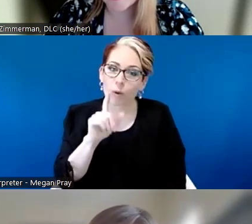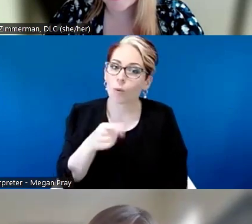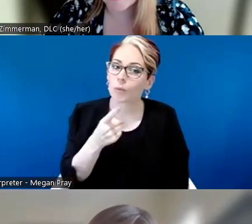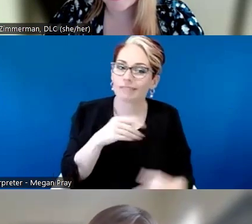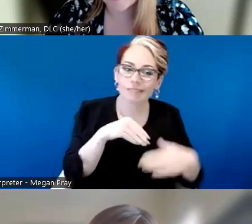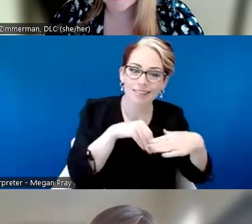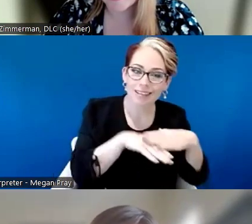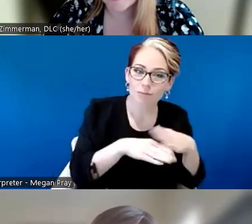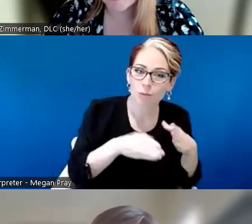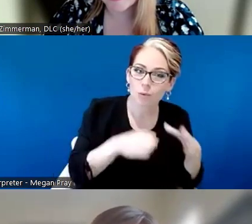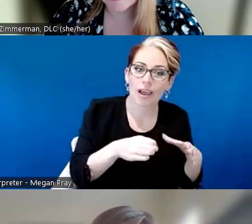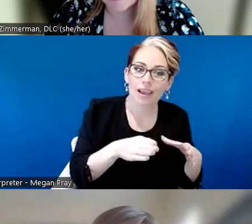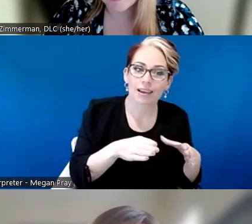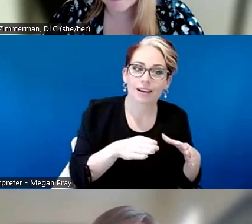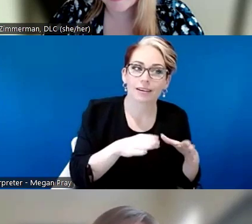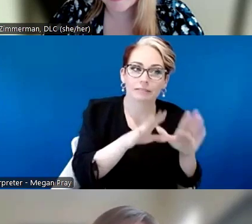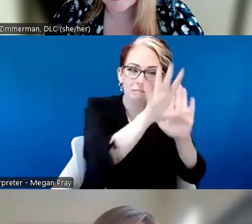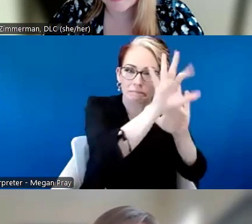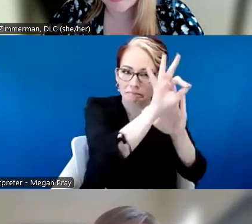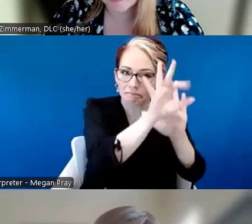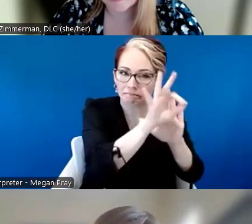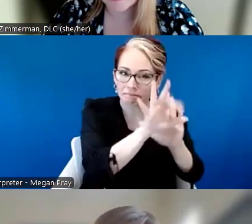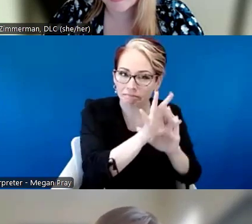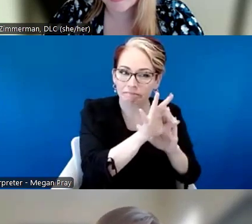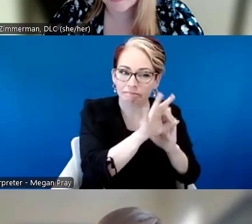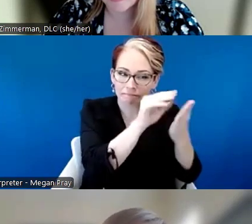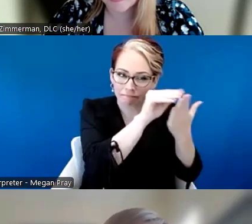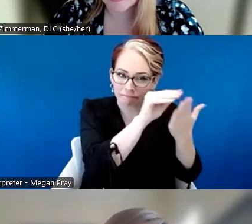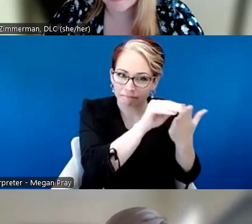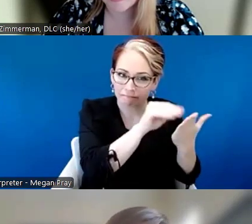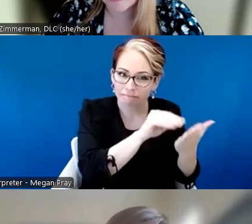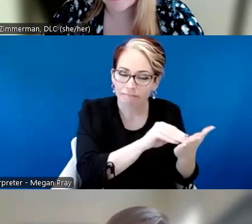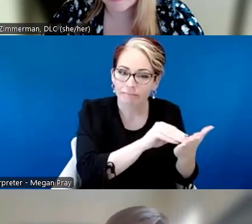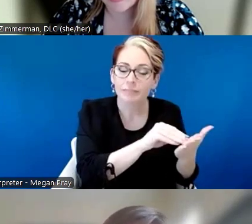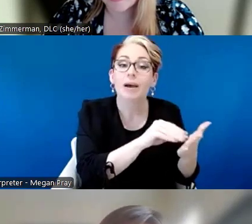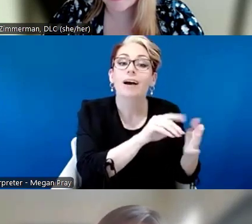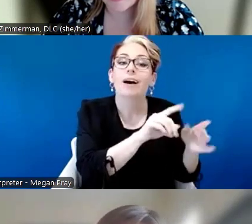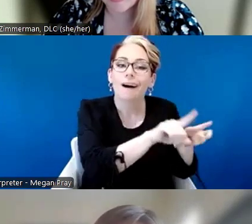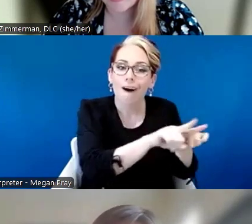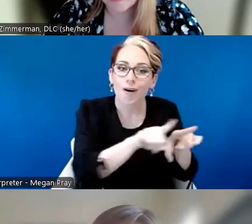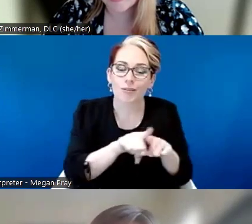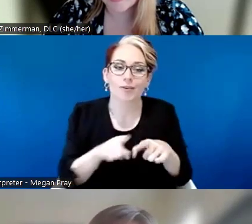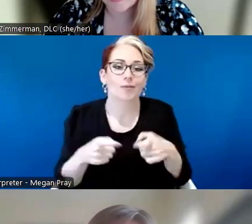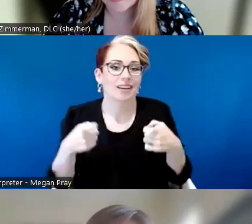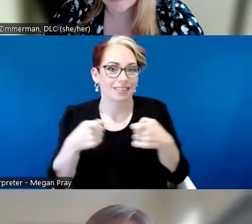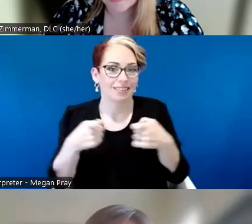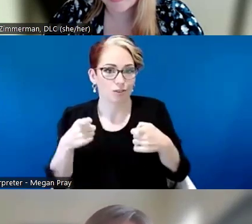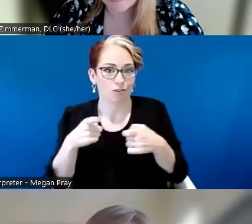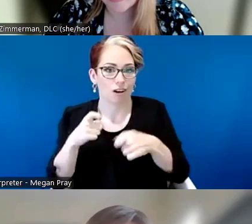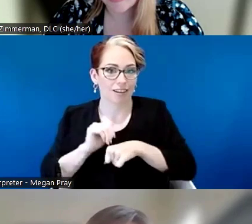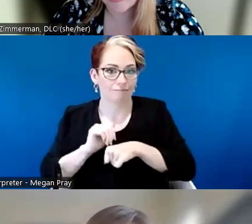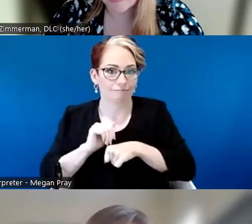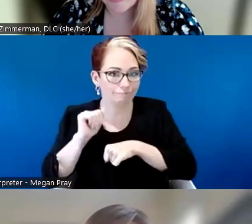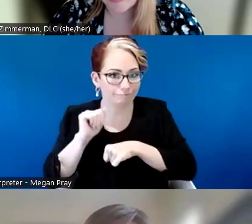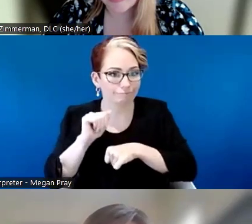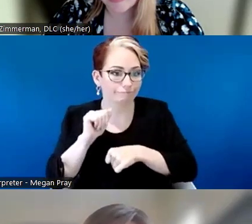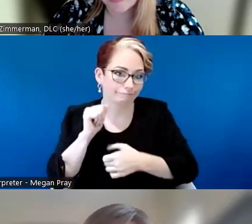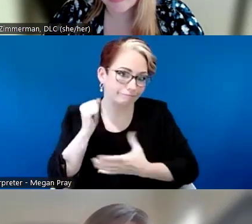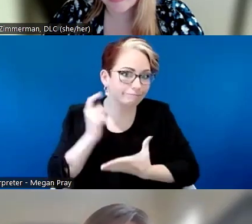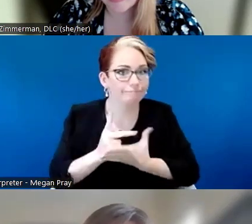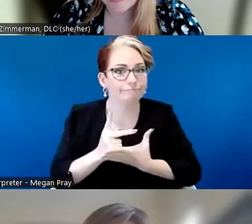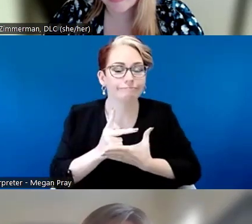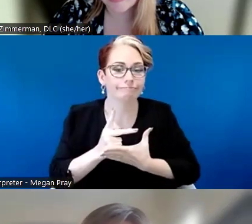the ballot electronically, but also electronic certification, the opportunity